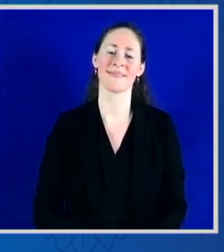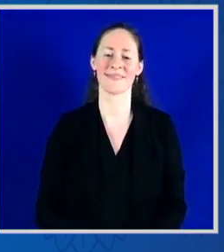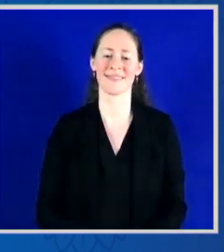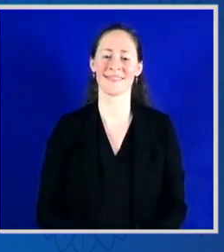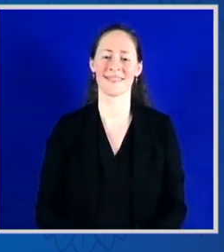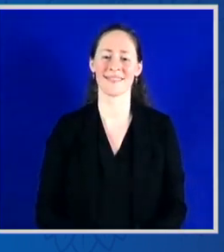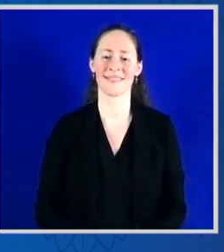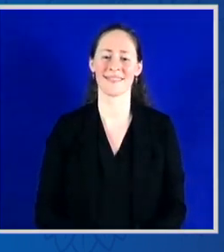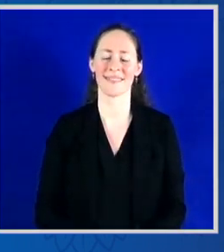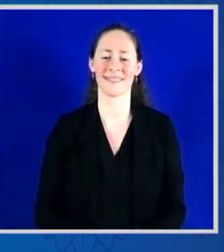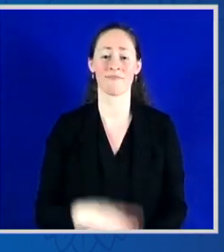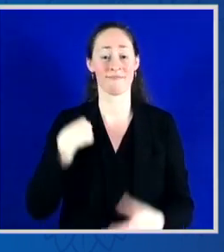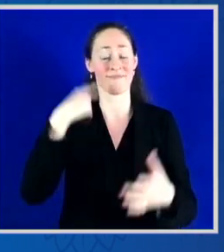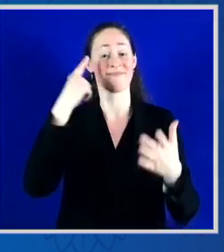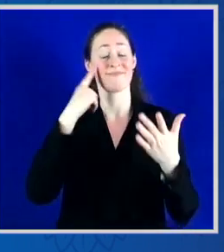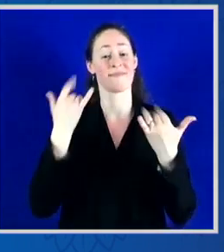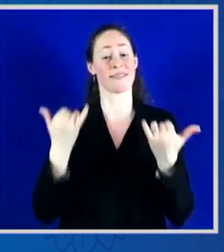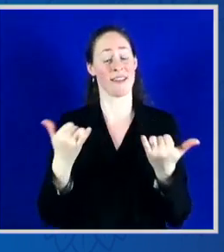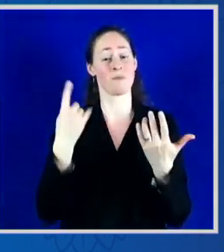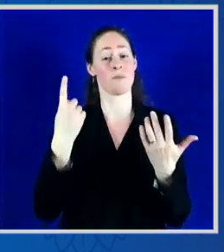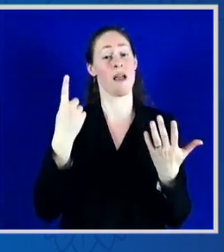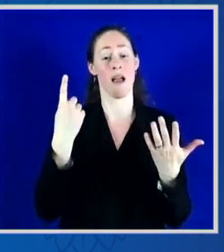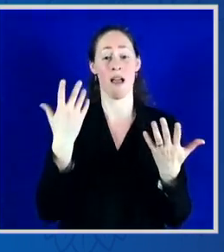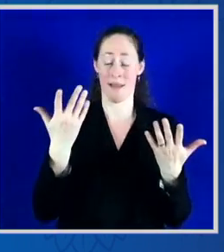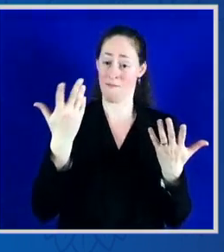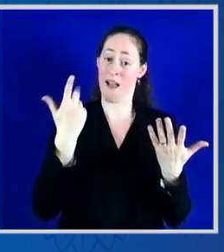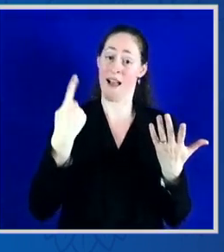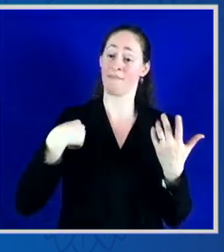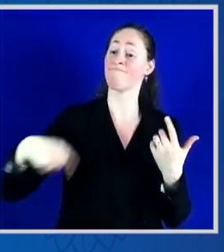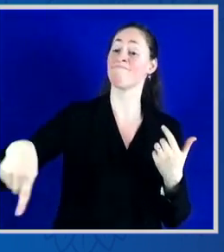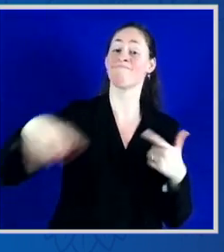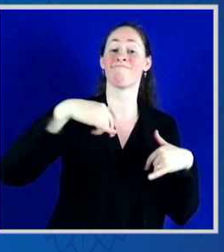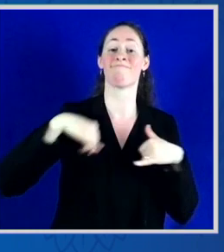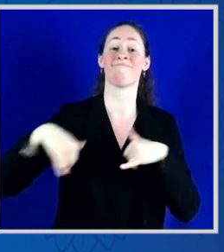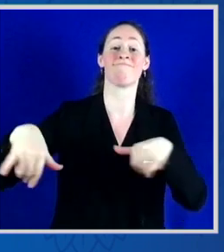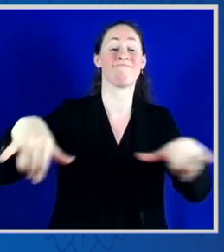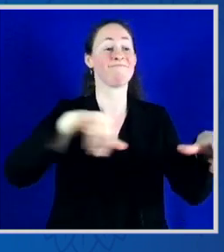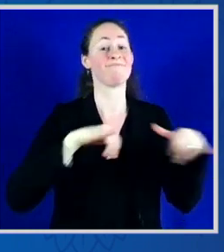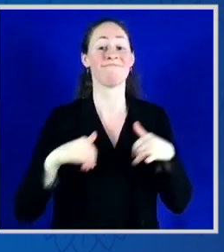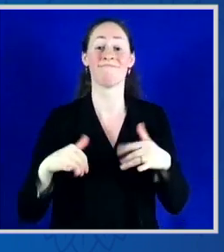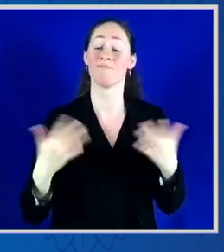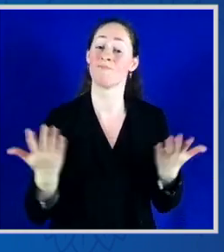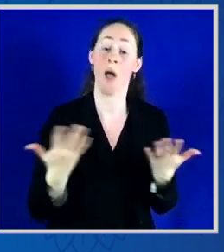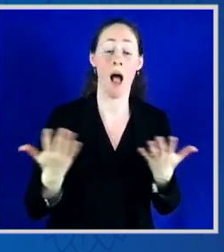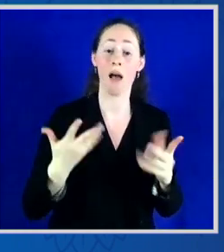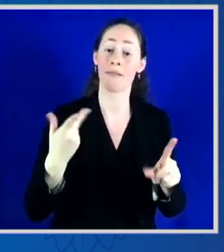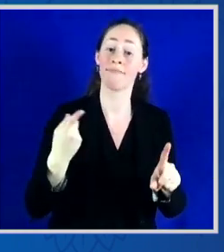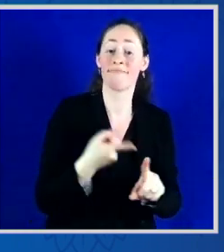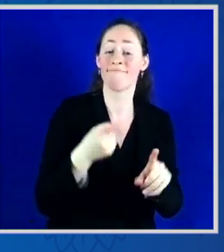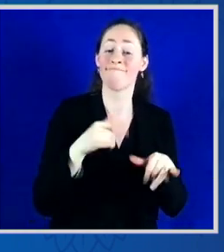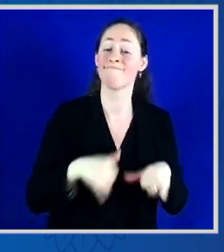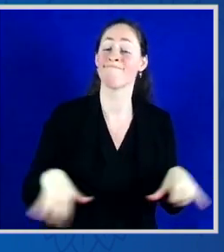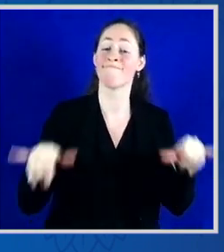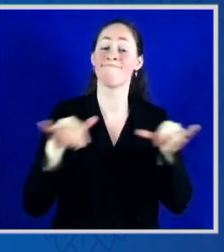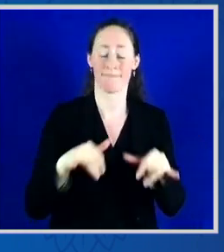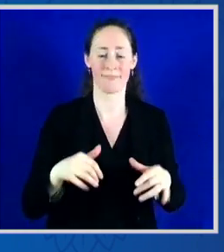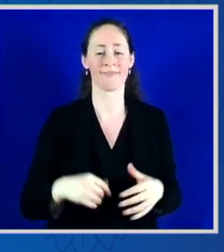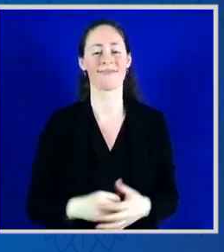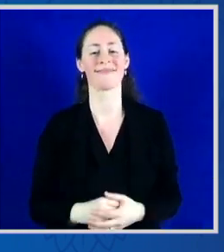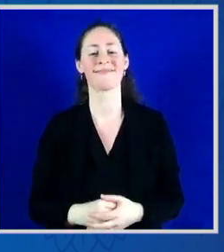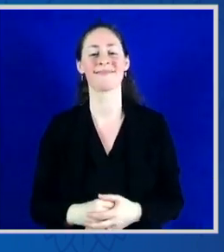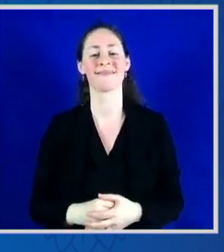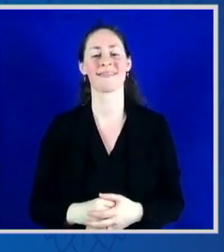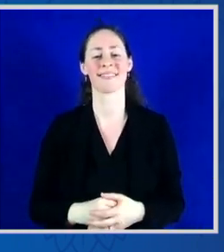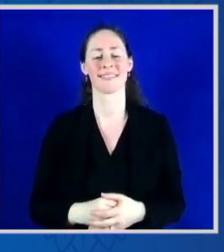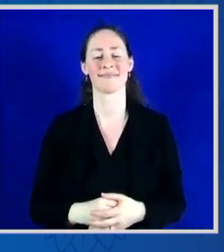had in common, all the stories have in common, and the accomplishments of the administration, is that the president and